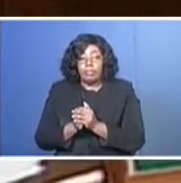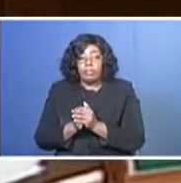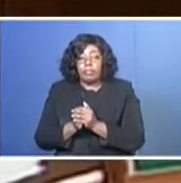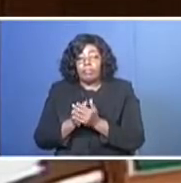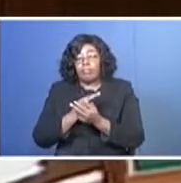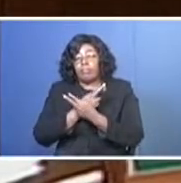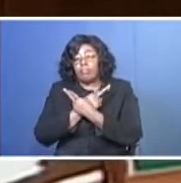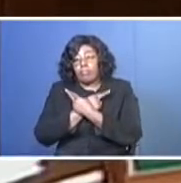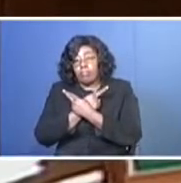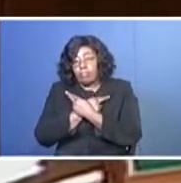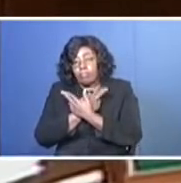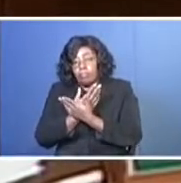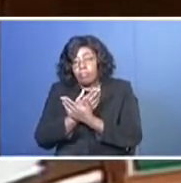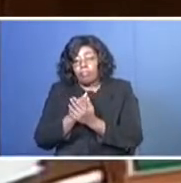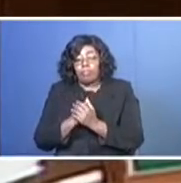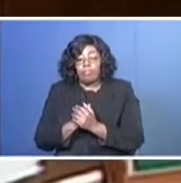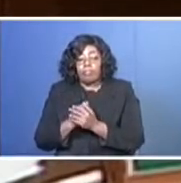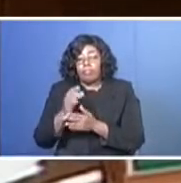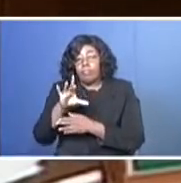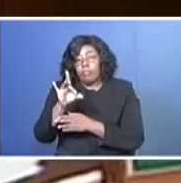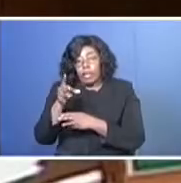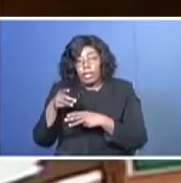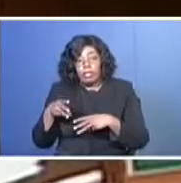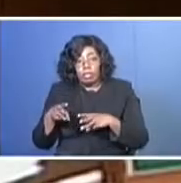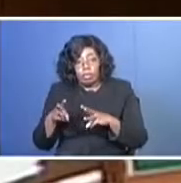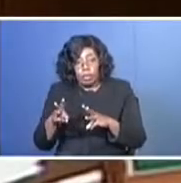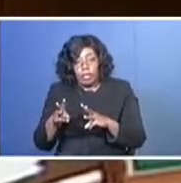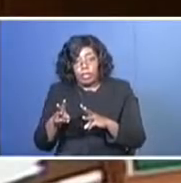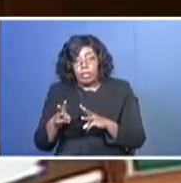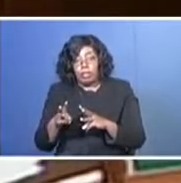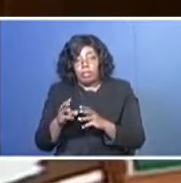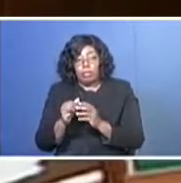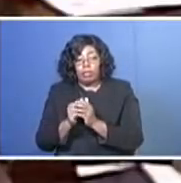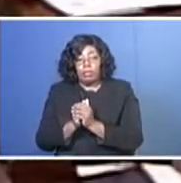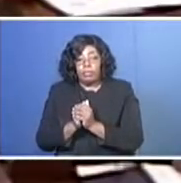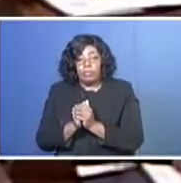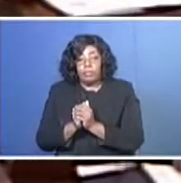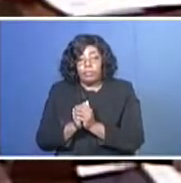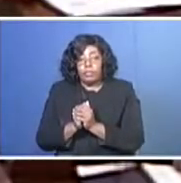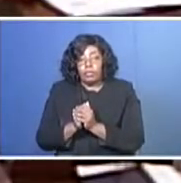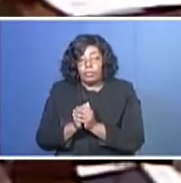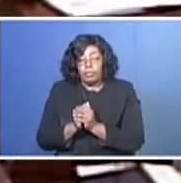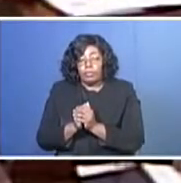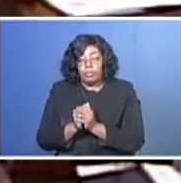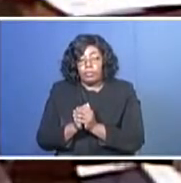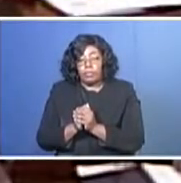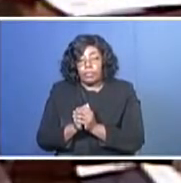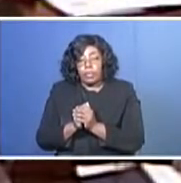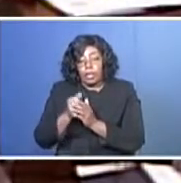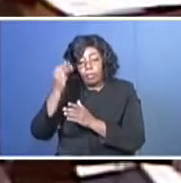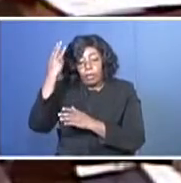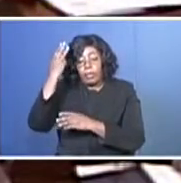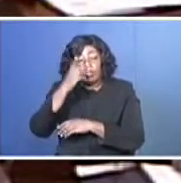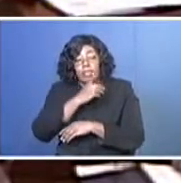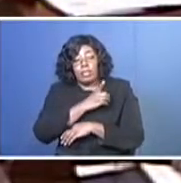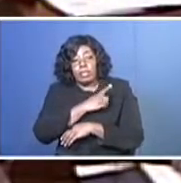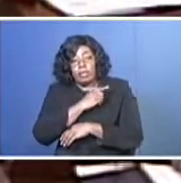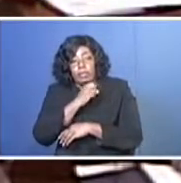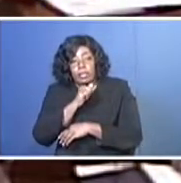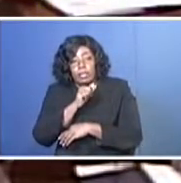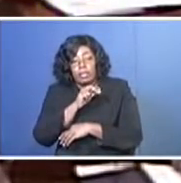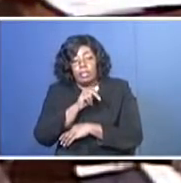decompress. You need to find ways and means of finding solace for oneself. Prime Minister Davis noted it's early days for